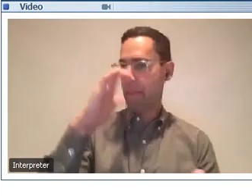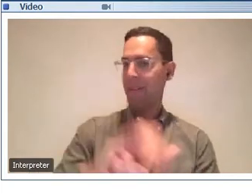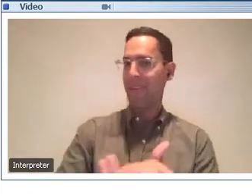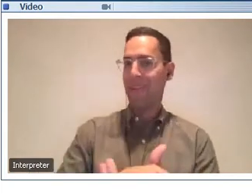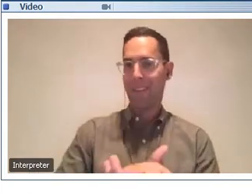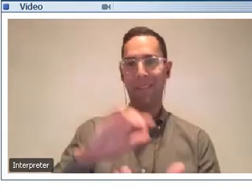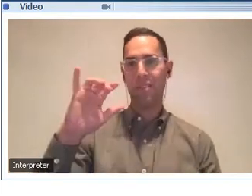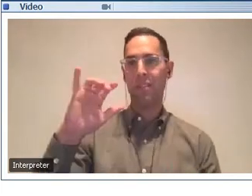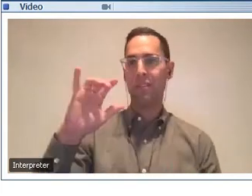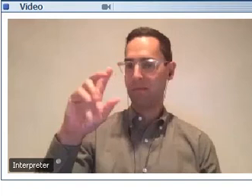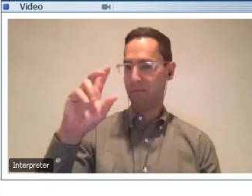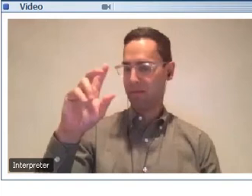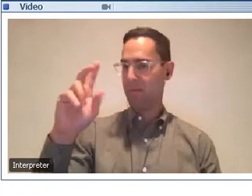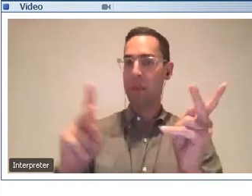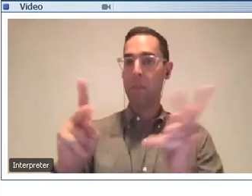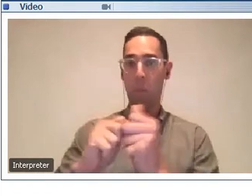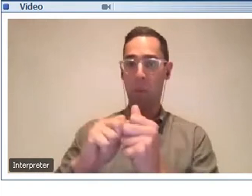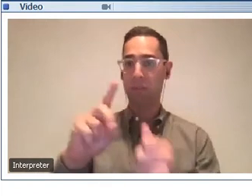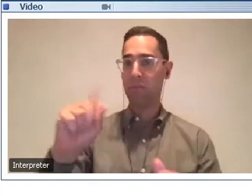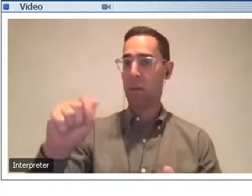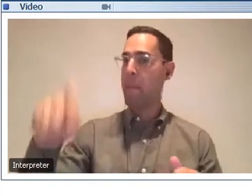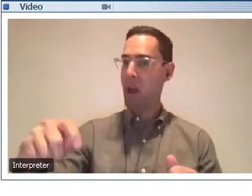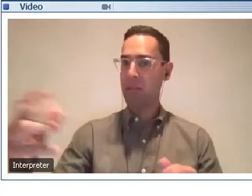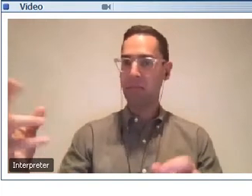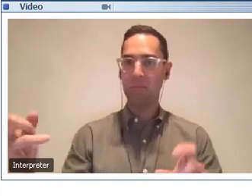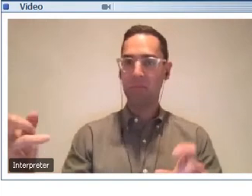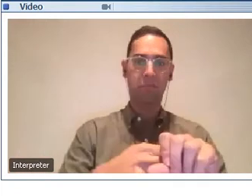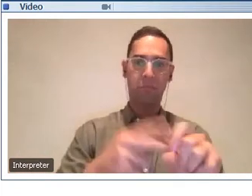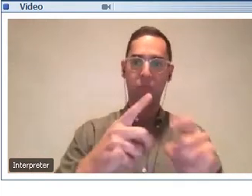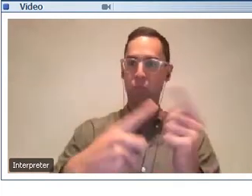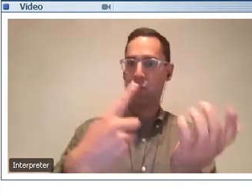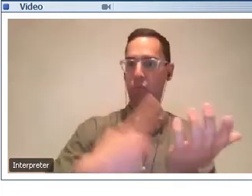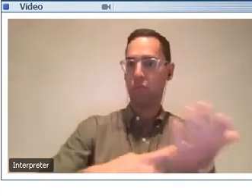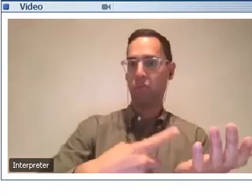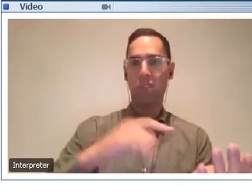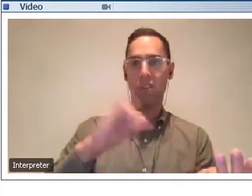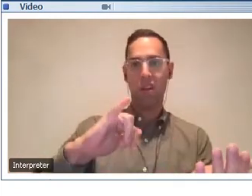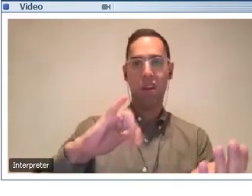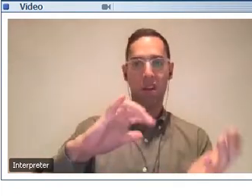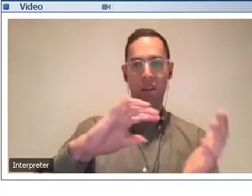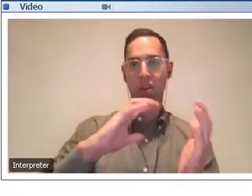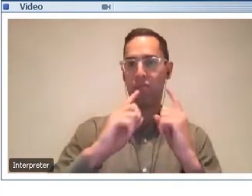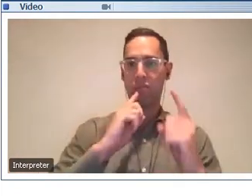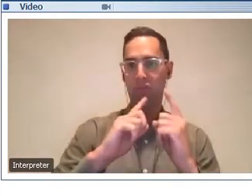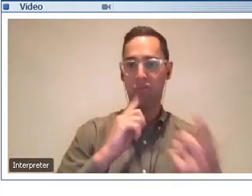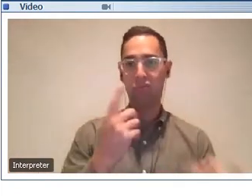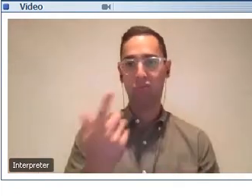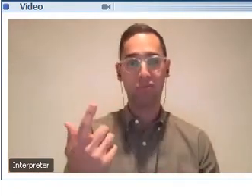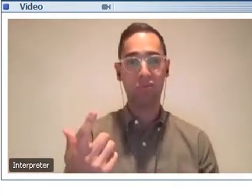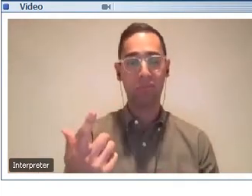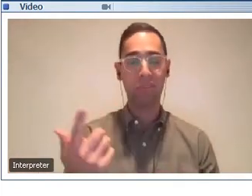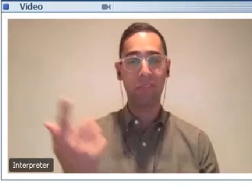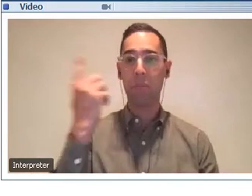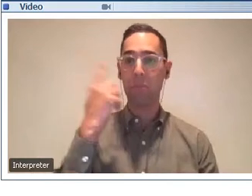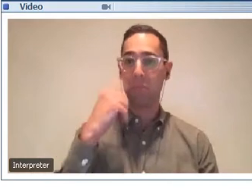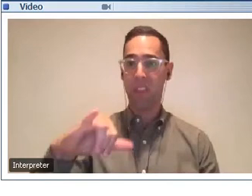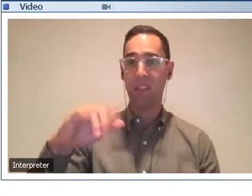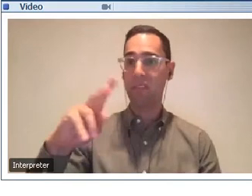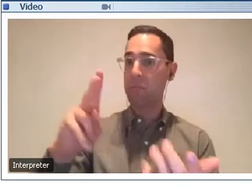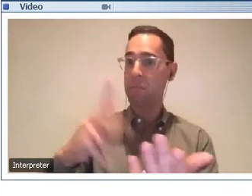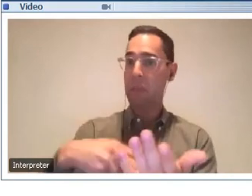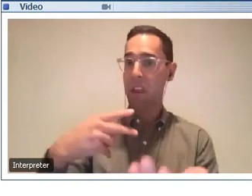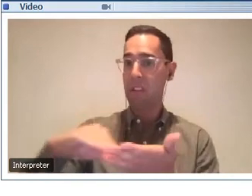table. This issue impacts truly every person and every family that we